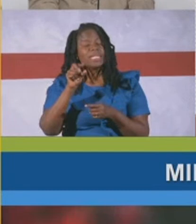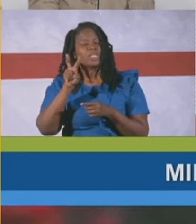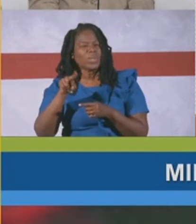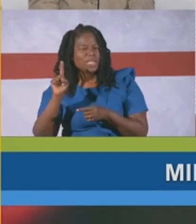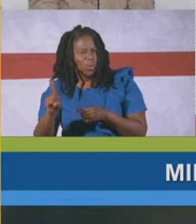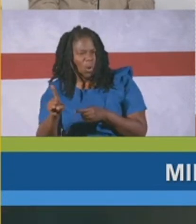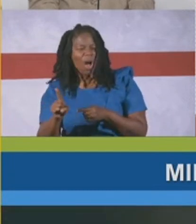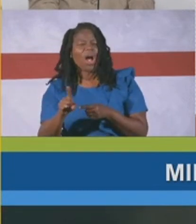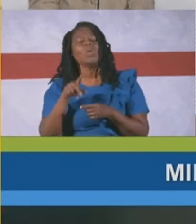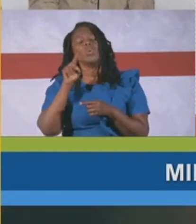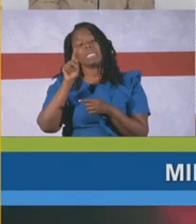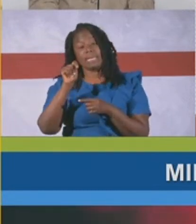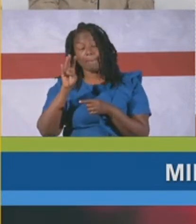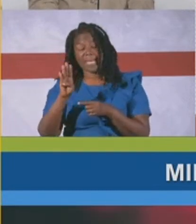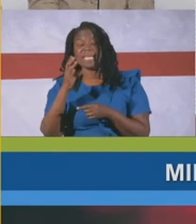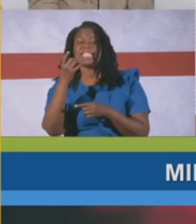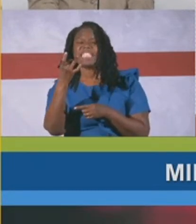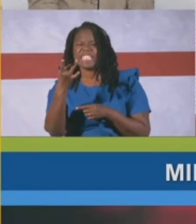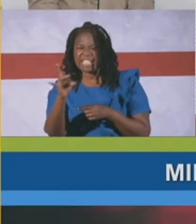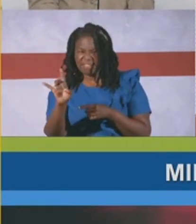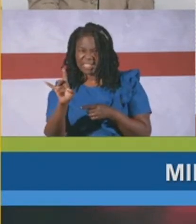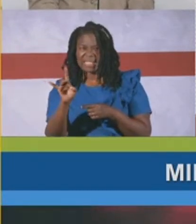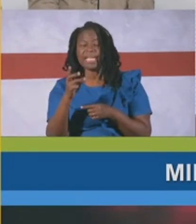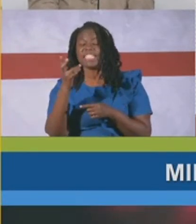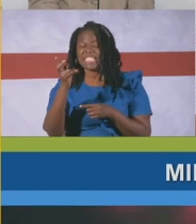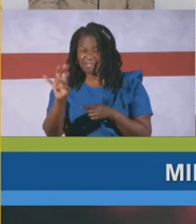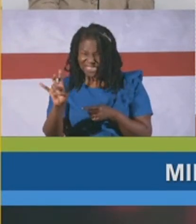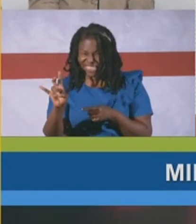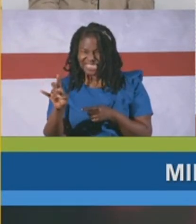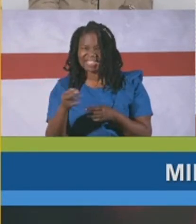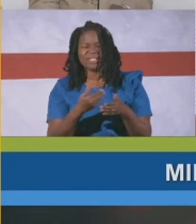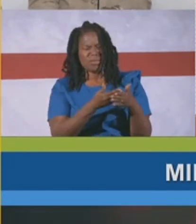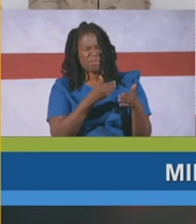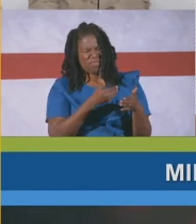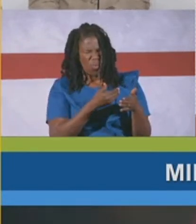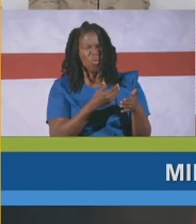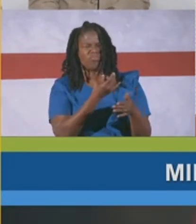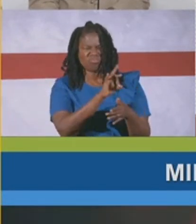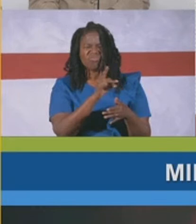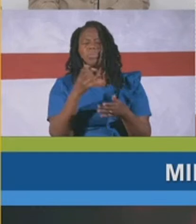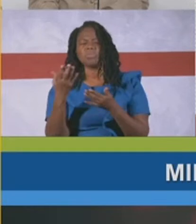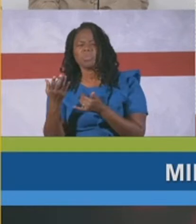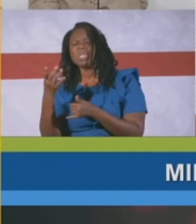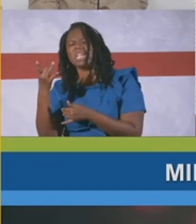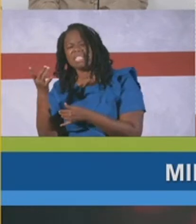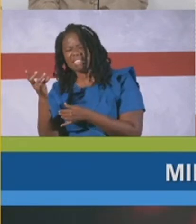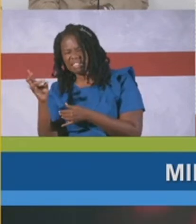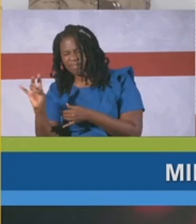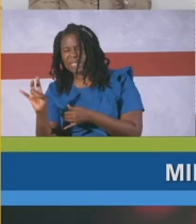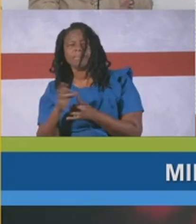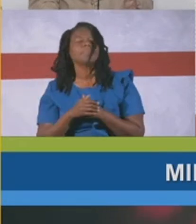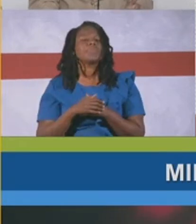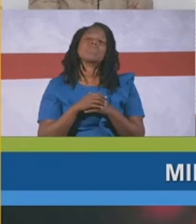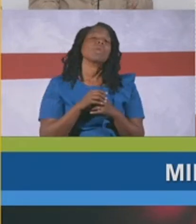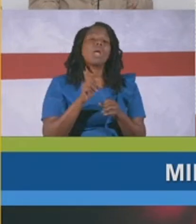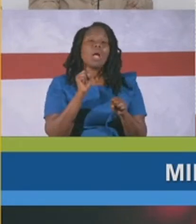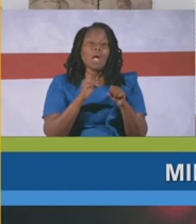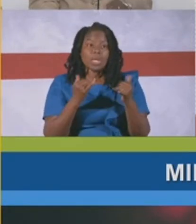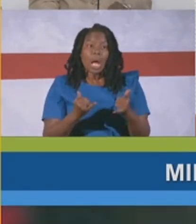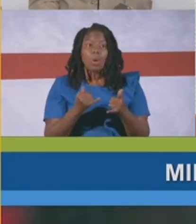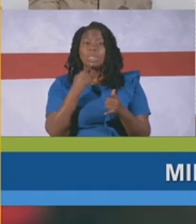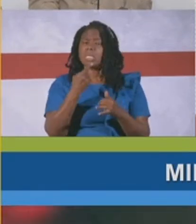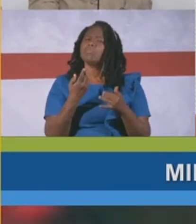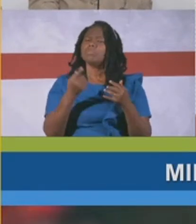with TB, 17. You'll see there's also a male distribution. More so for TB, there are more